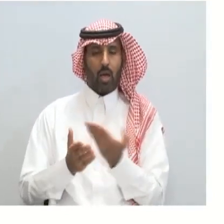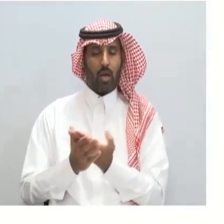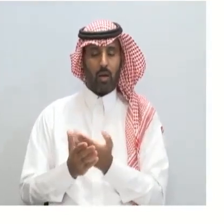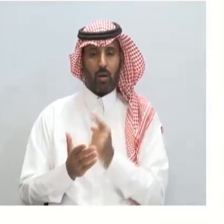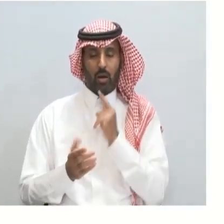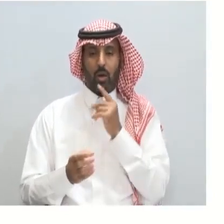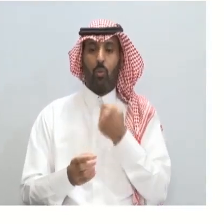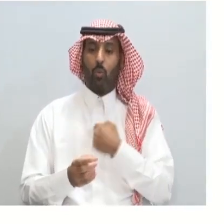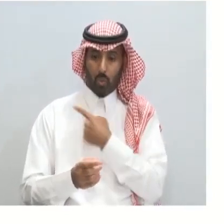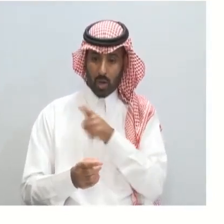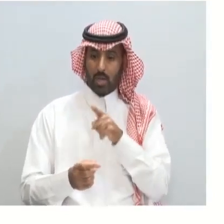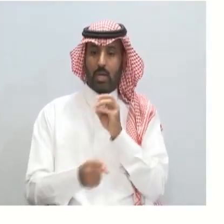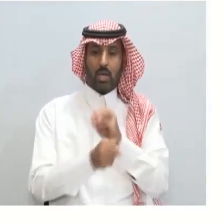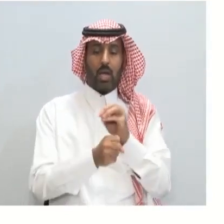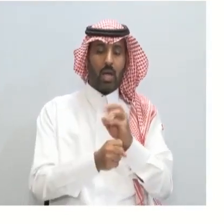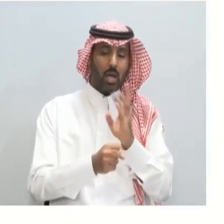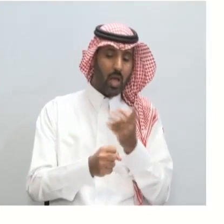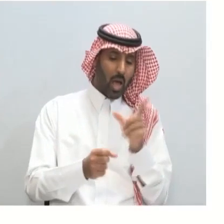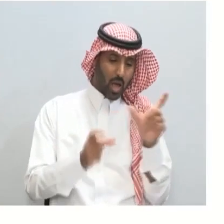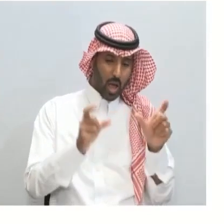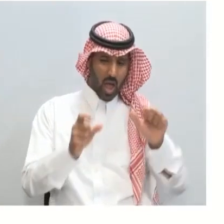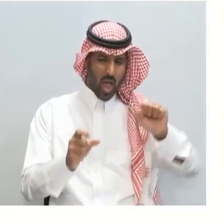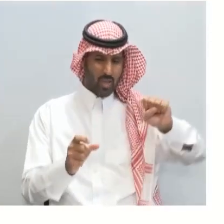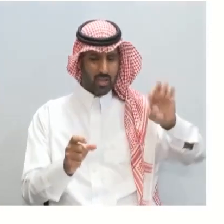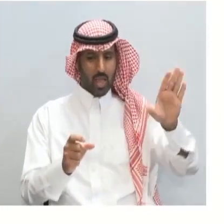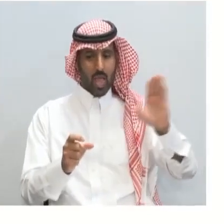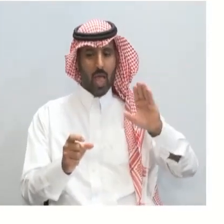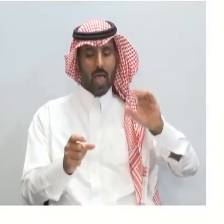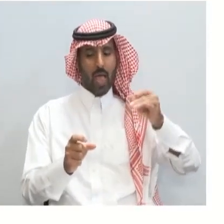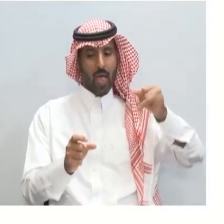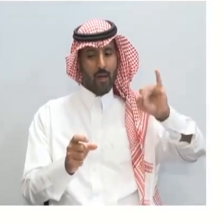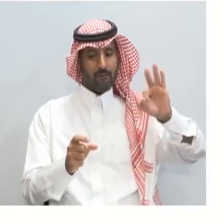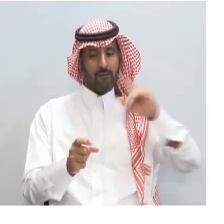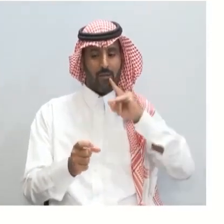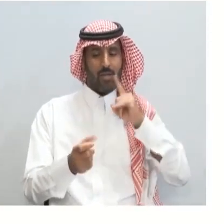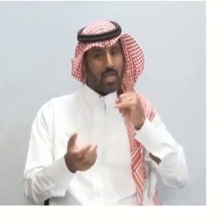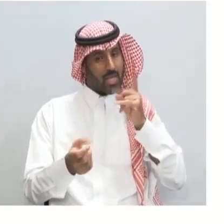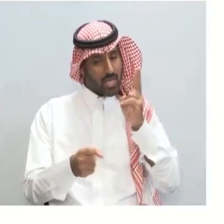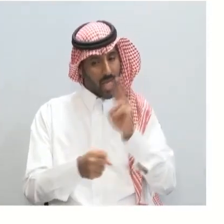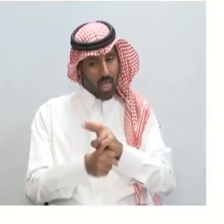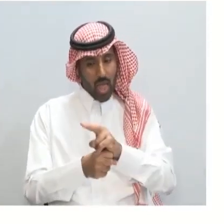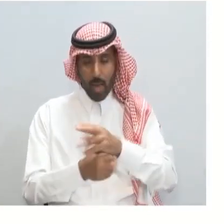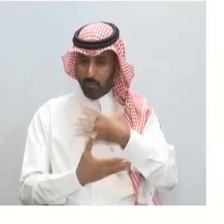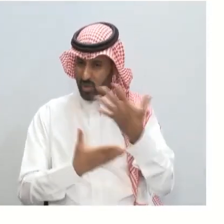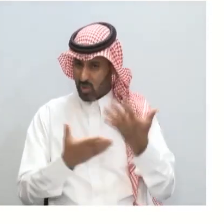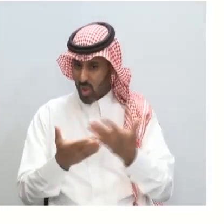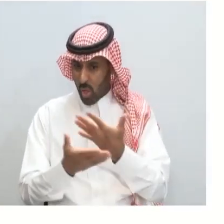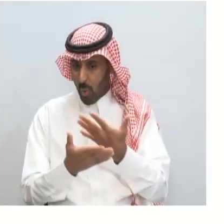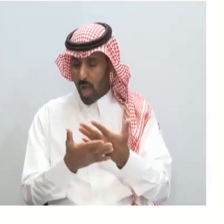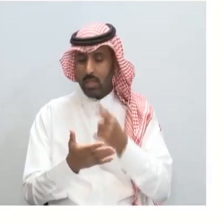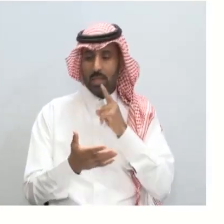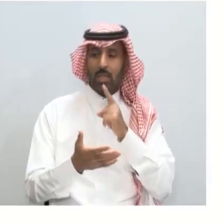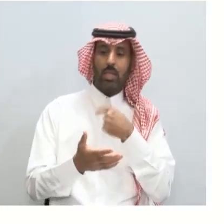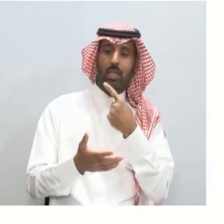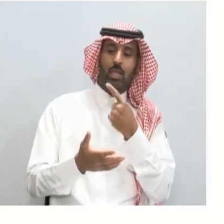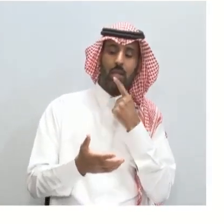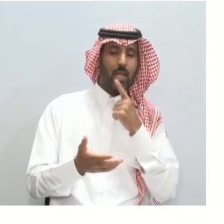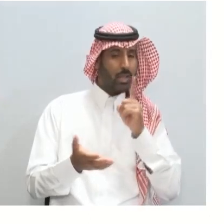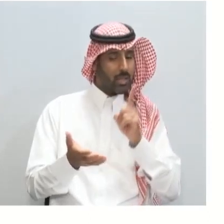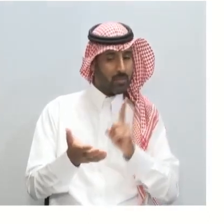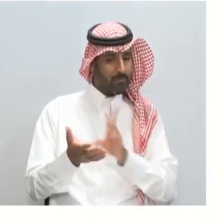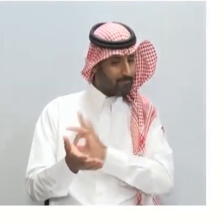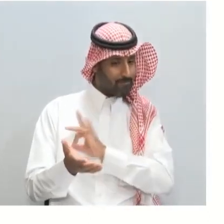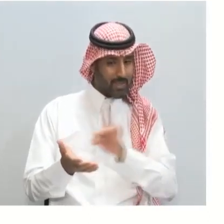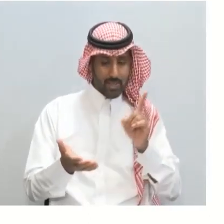also learned about as if and as though. For unreal situations, when we talk about something that's unreal